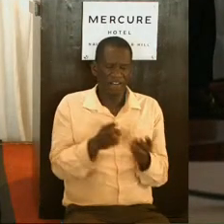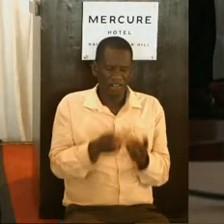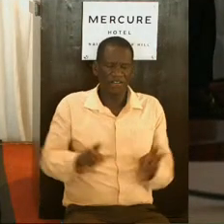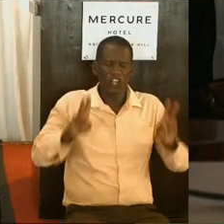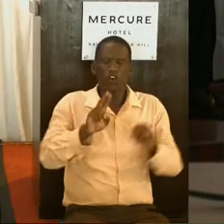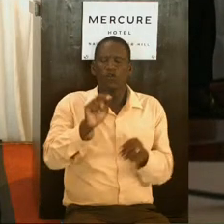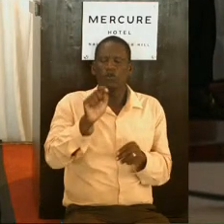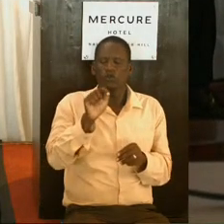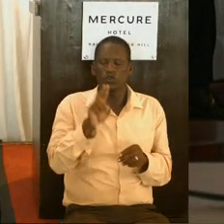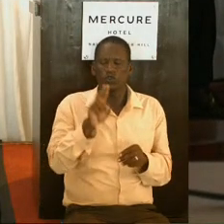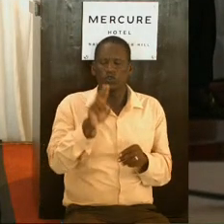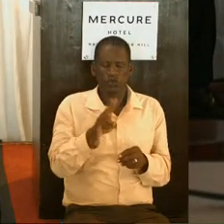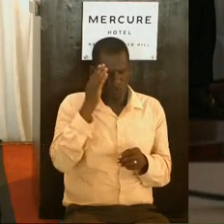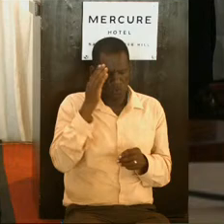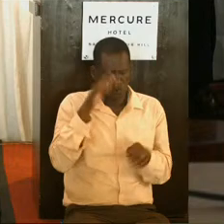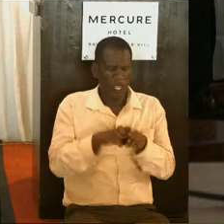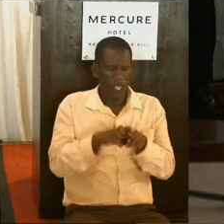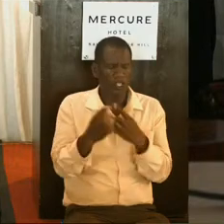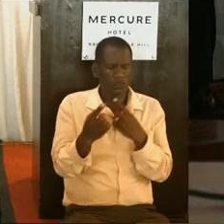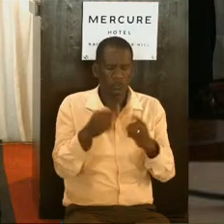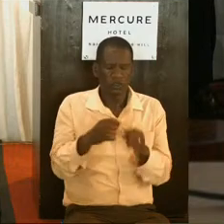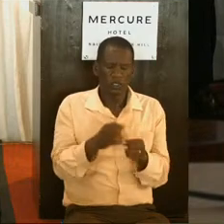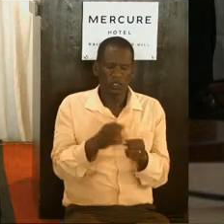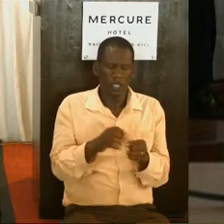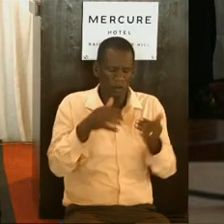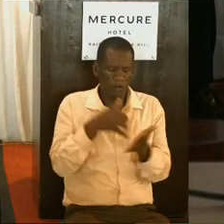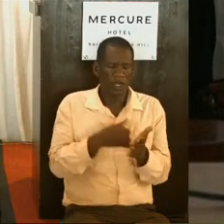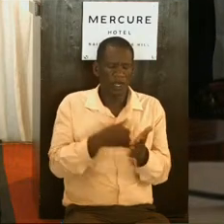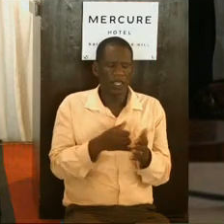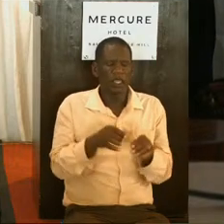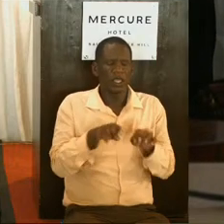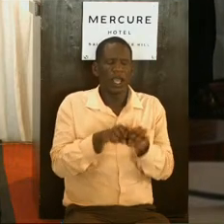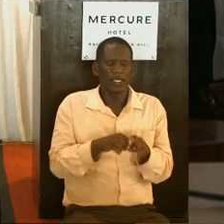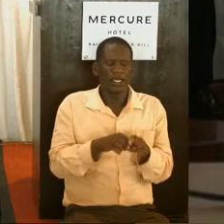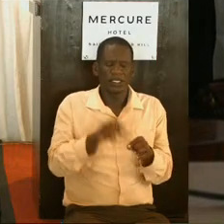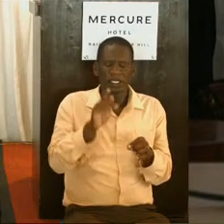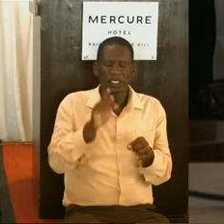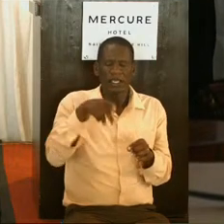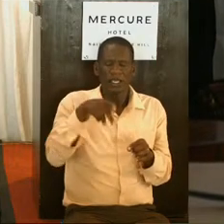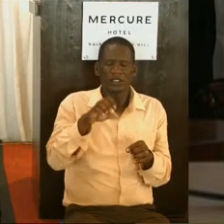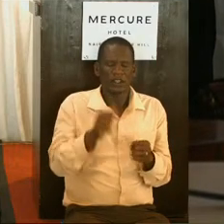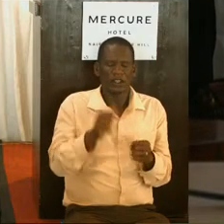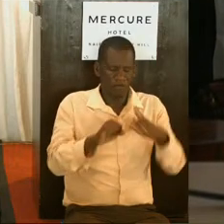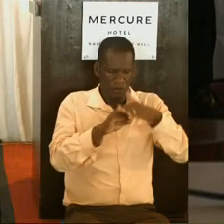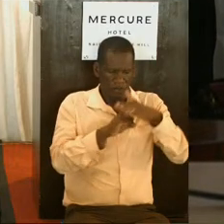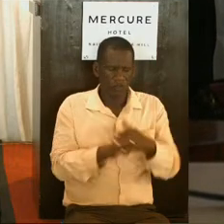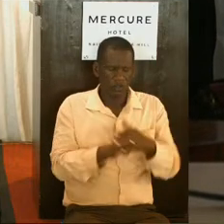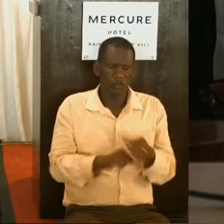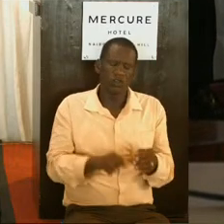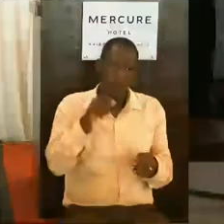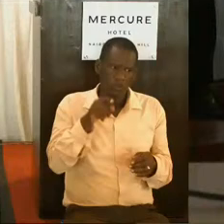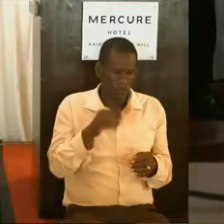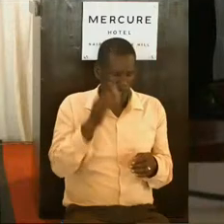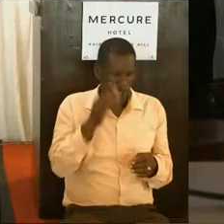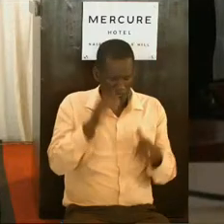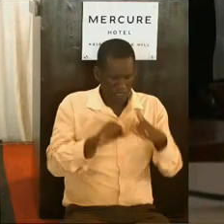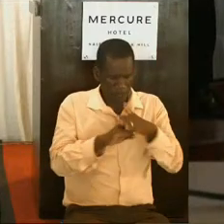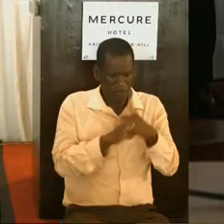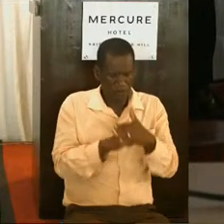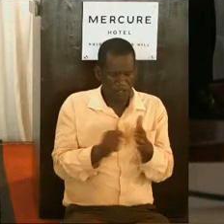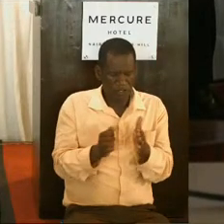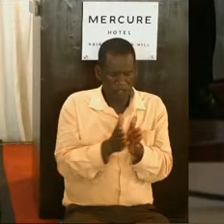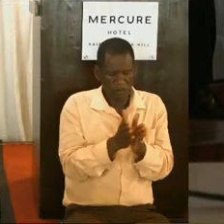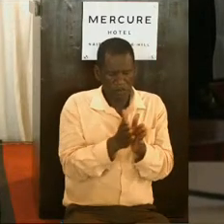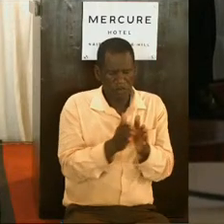utu you know as we are speaking to it because as capsa Foundation you are I think the foundation arm